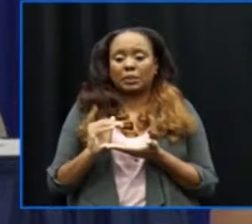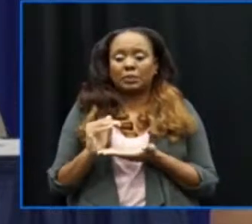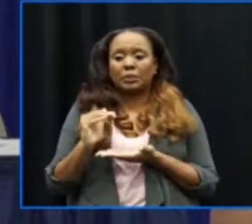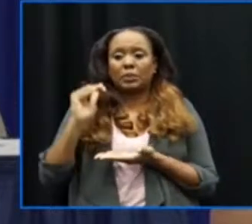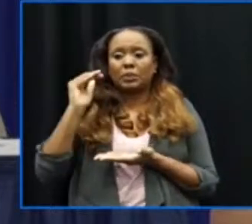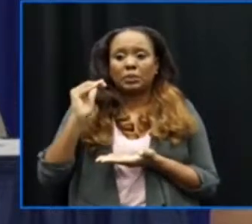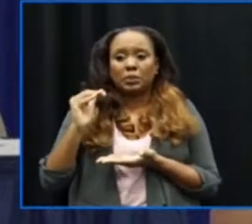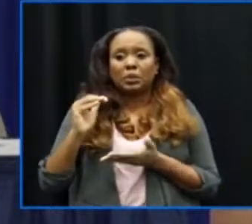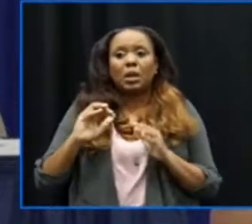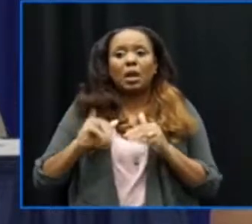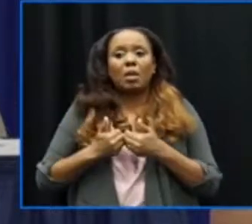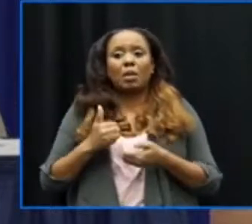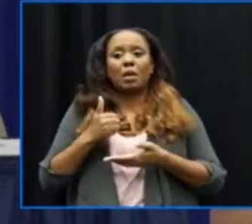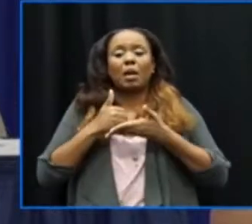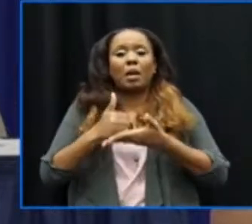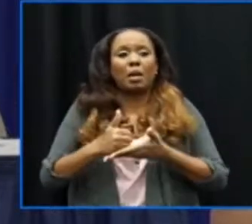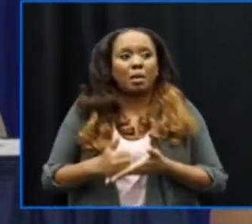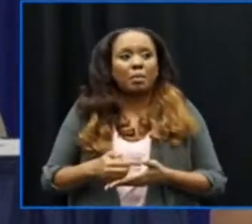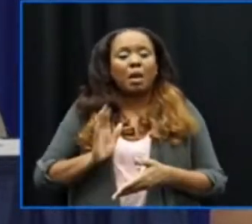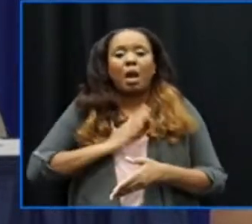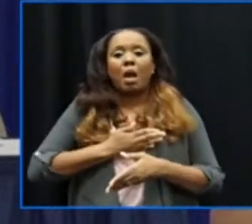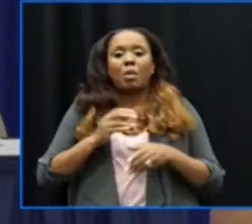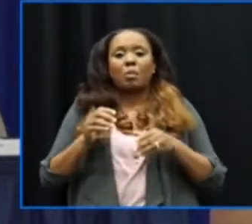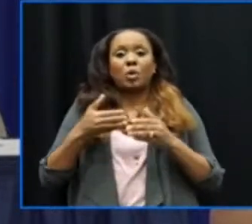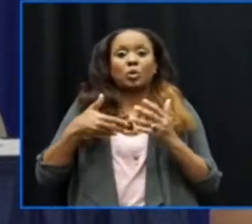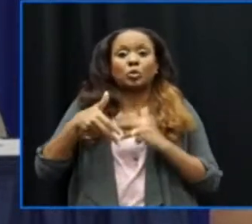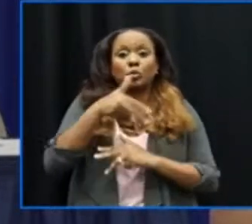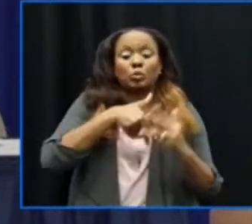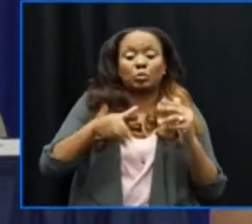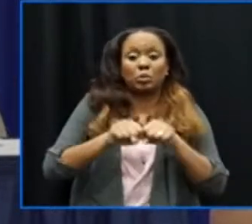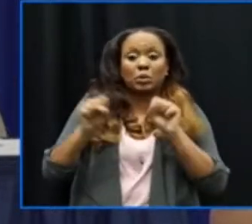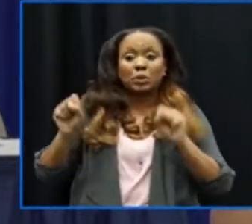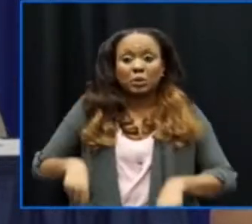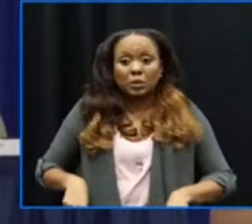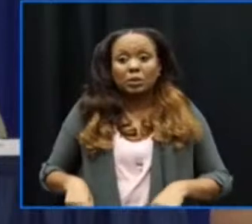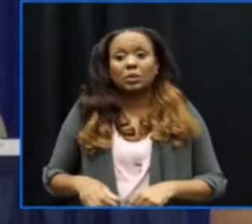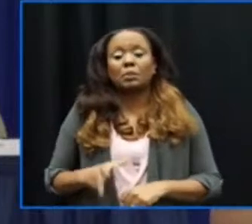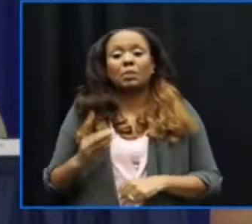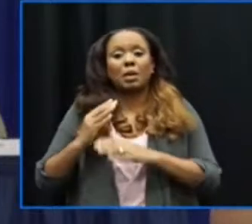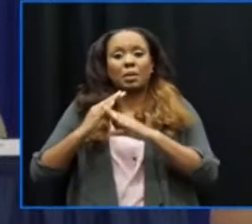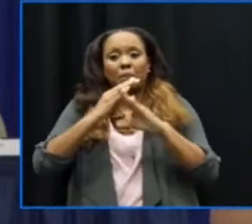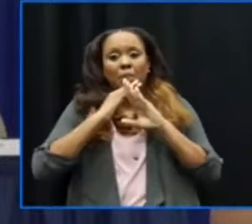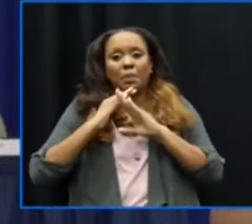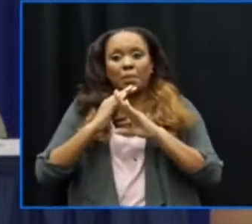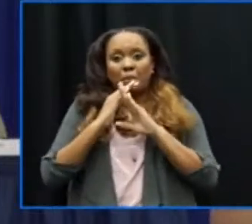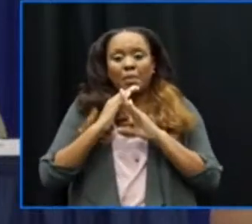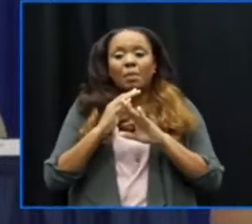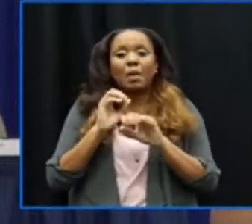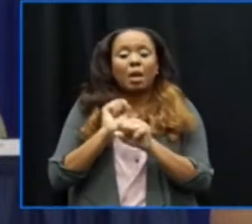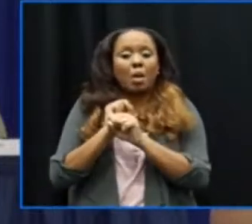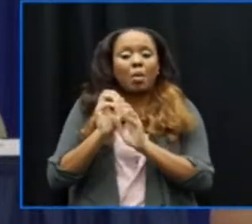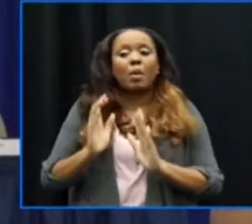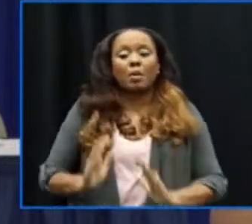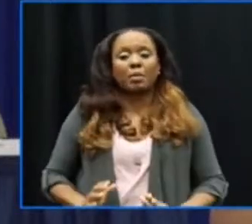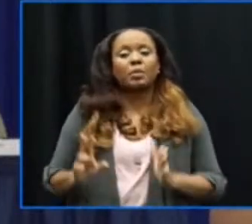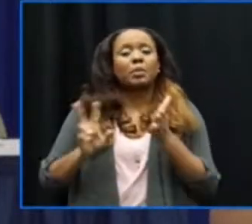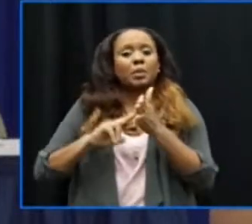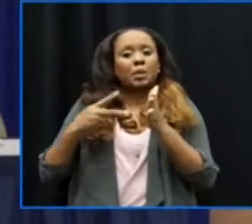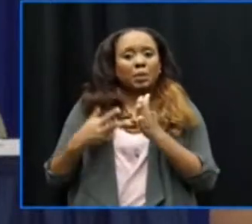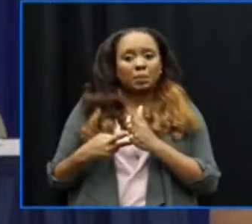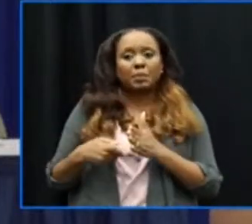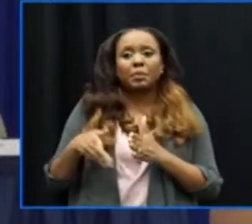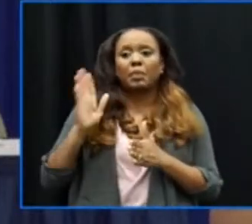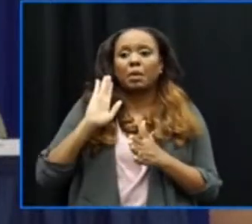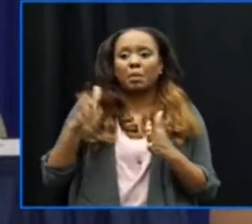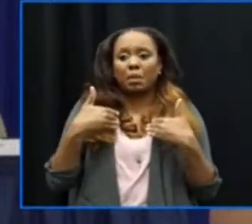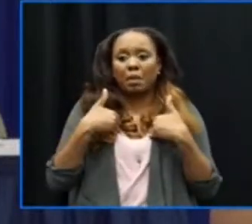of social security, and therefore more widely our system of social protection, we're then in a position to have the